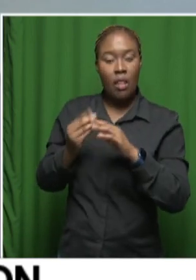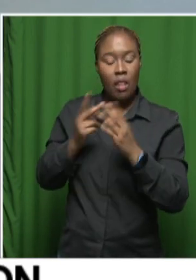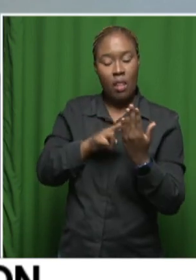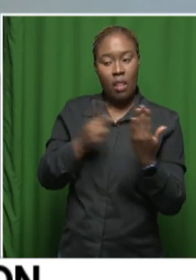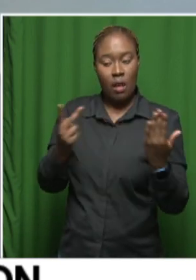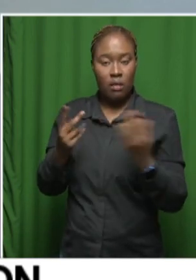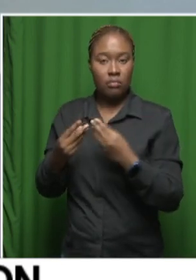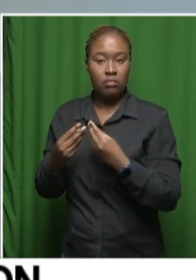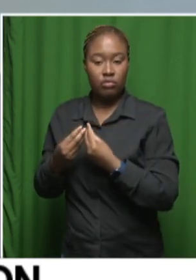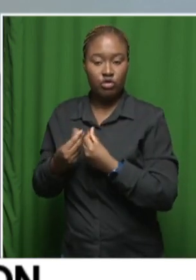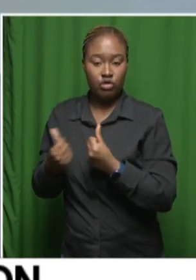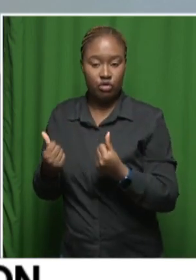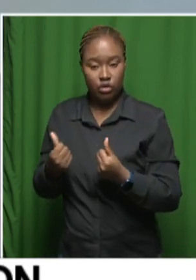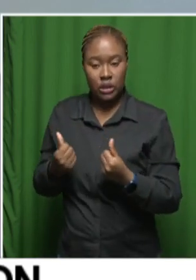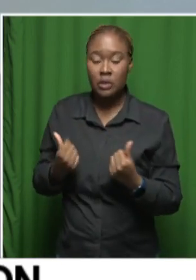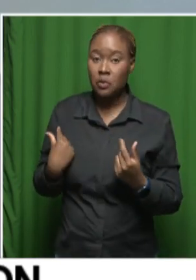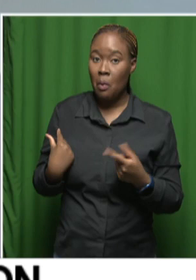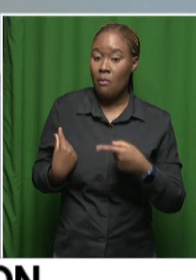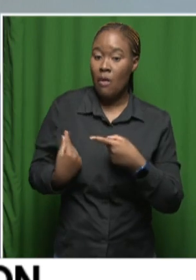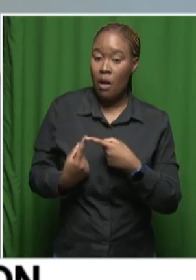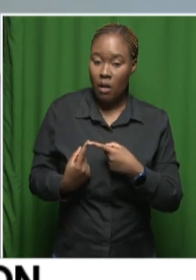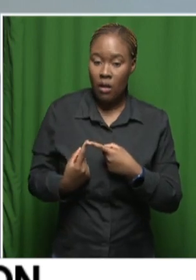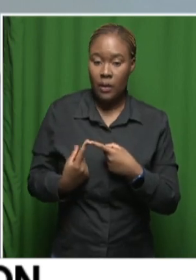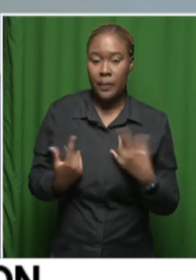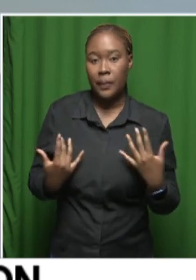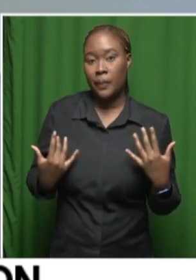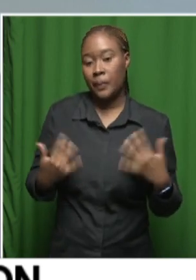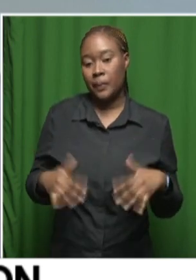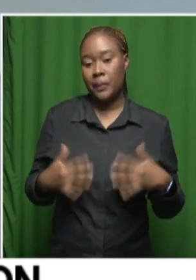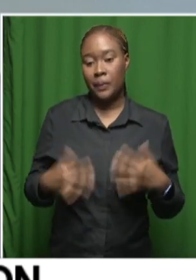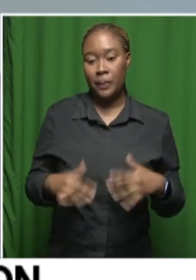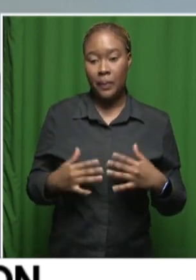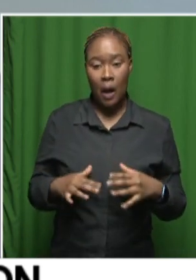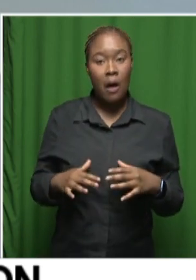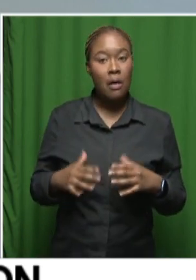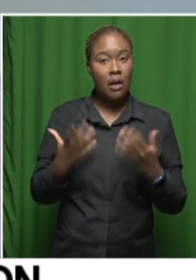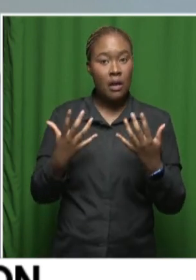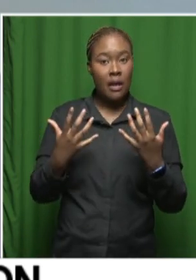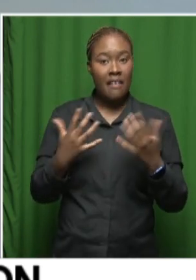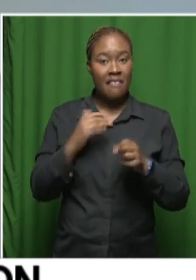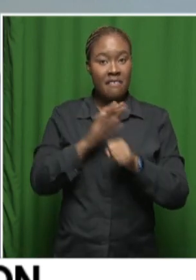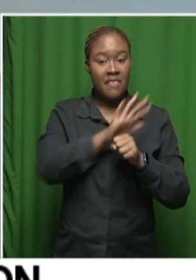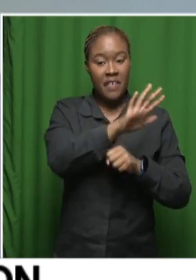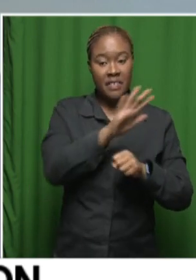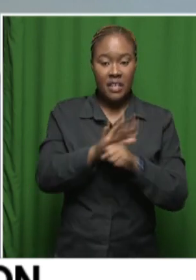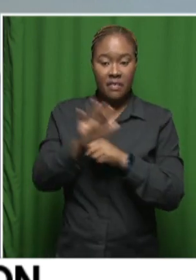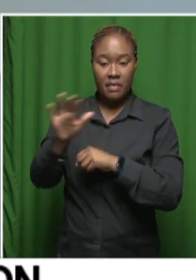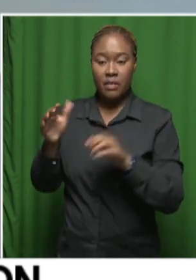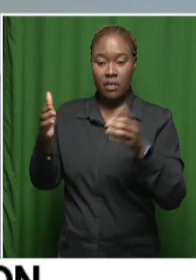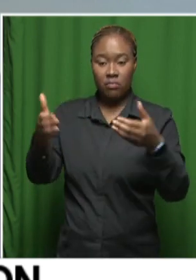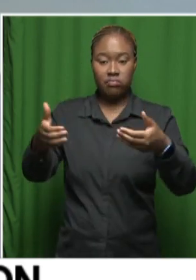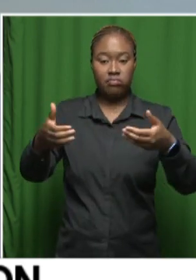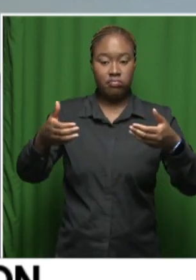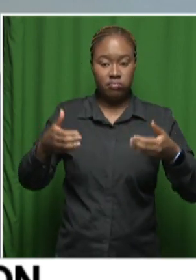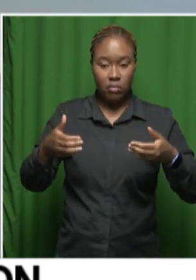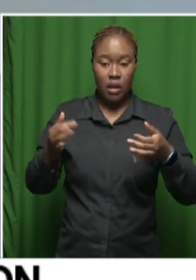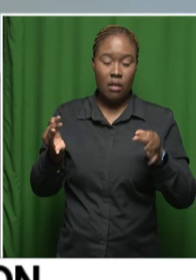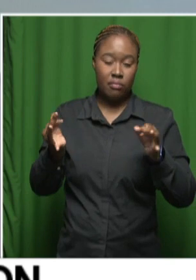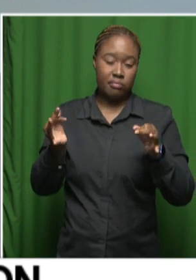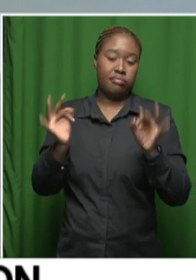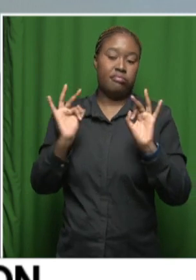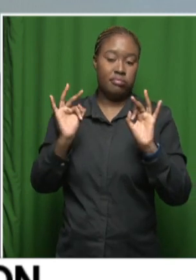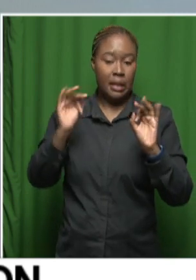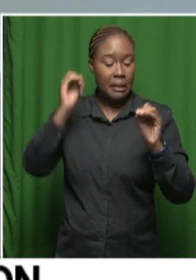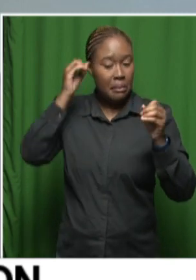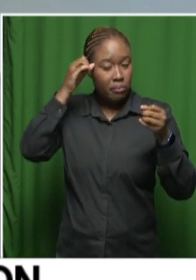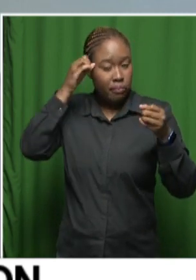have, registered quite an amazing group of young people from both countries who